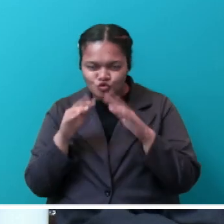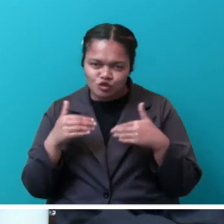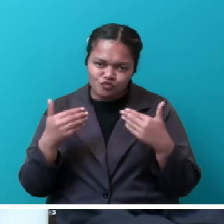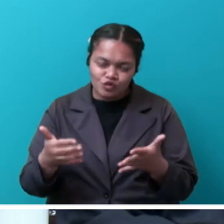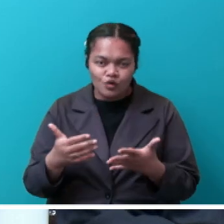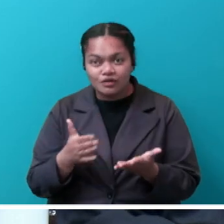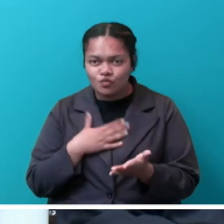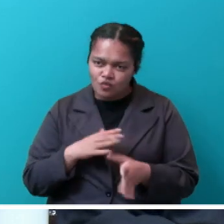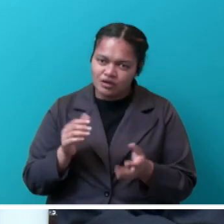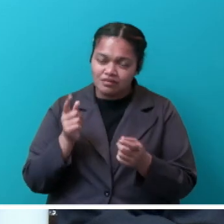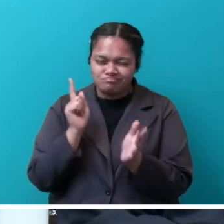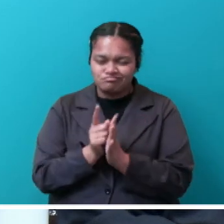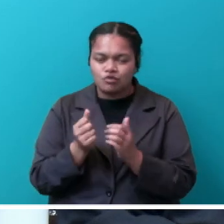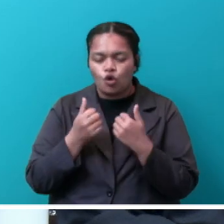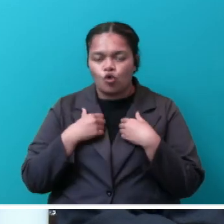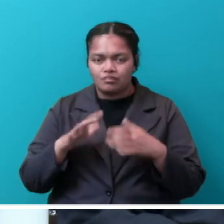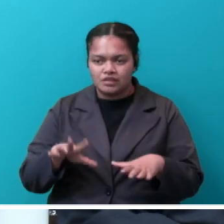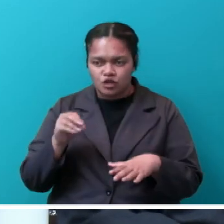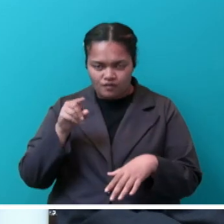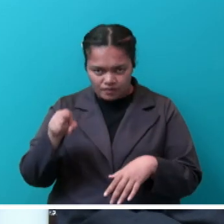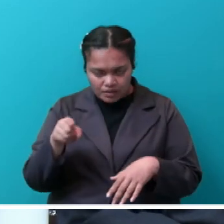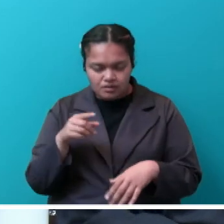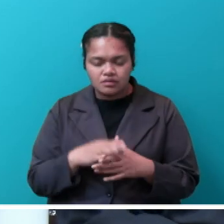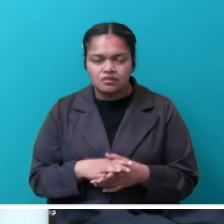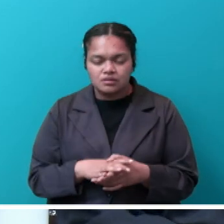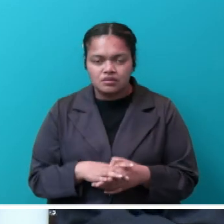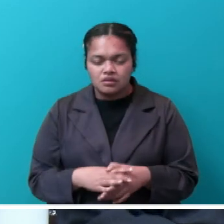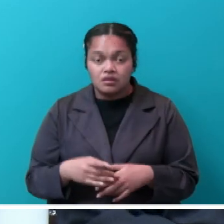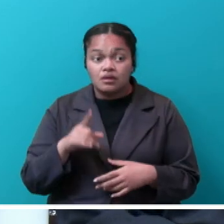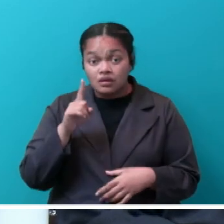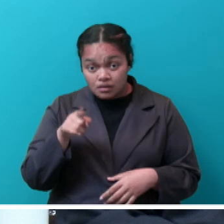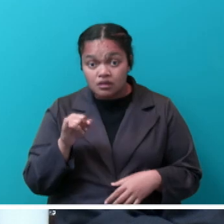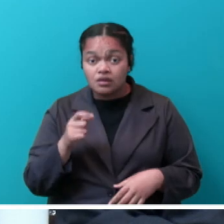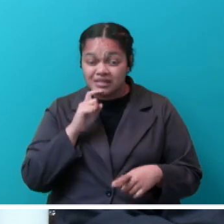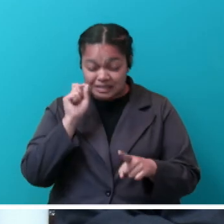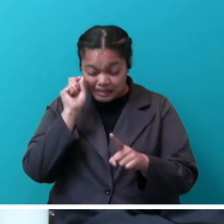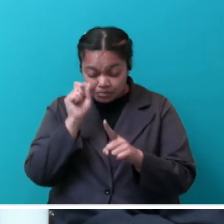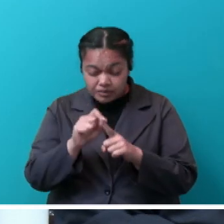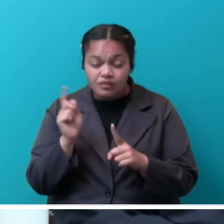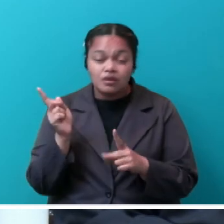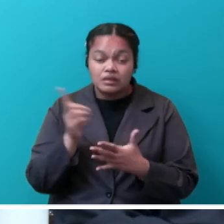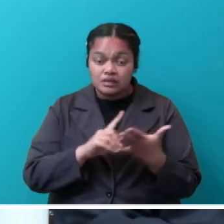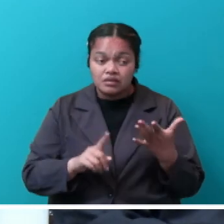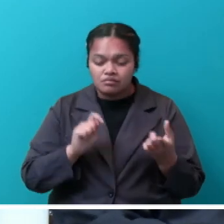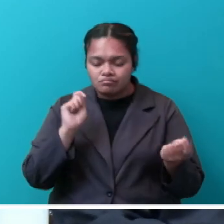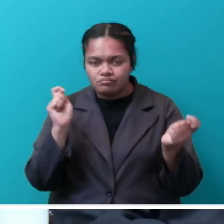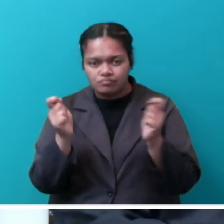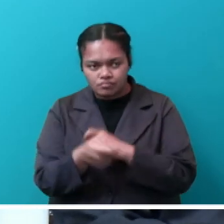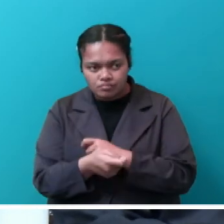this development. And it is specifically designed to transform Nabouwalu into a